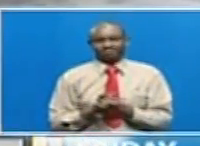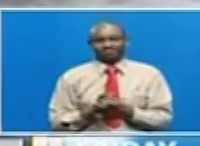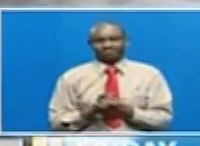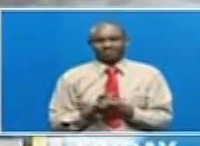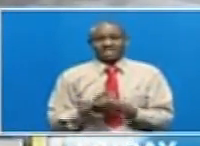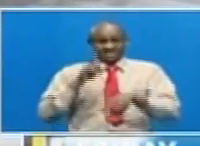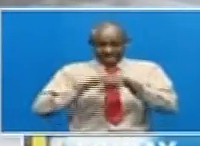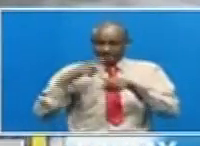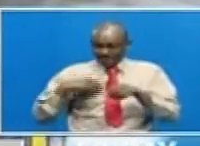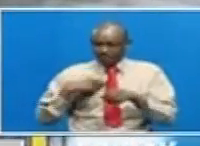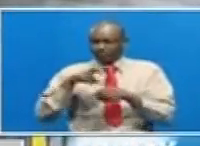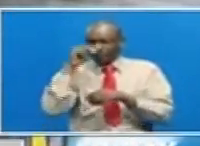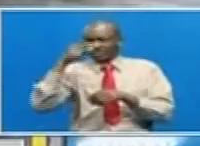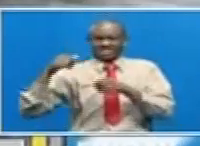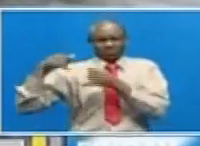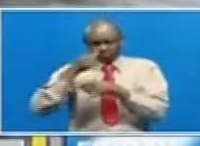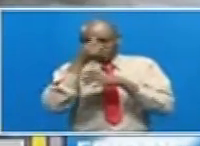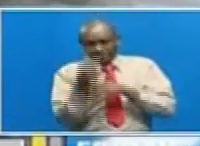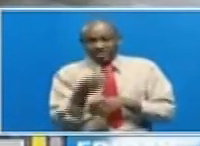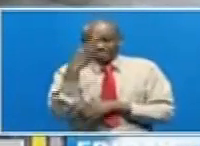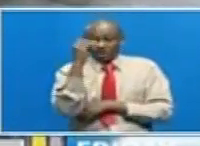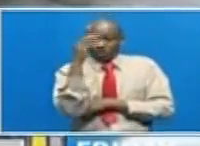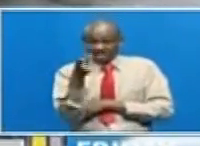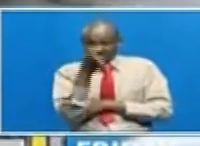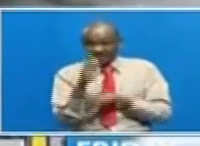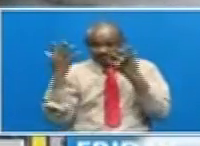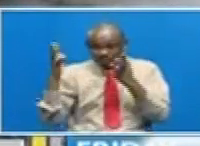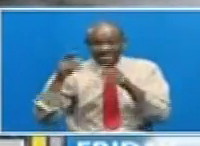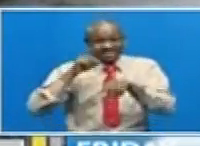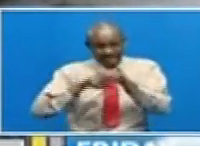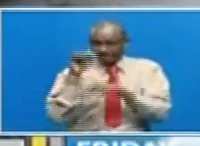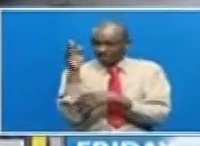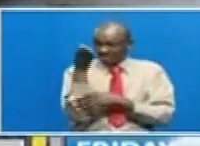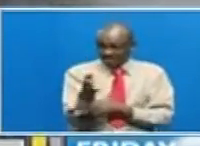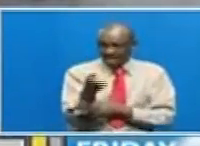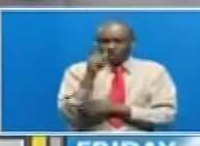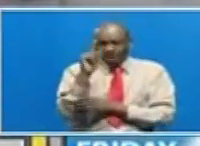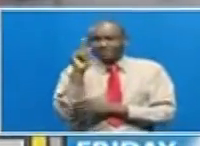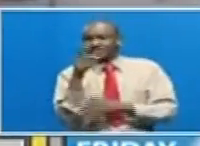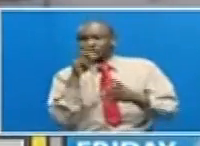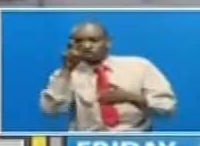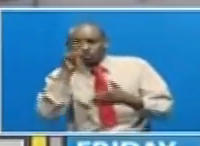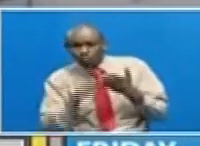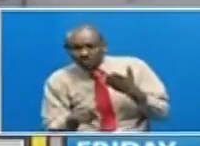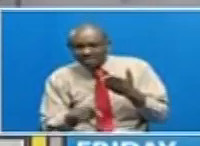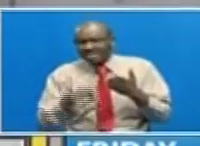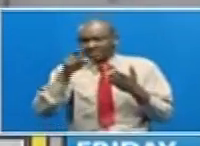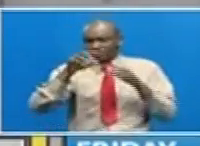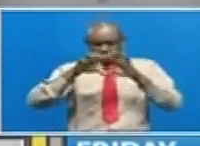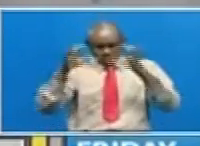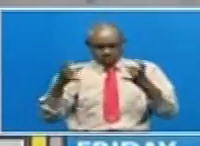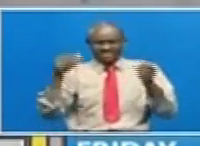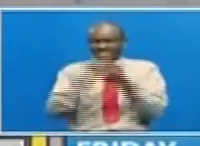When rescuers found the crash Cessna 303 in the jungle, the morning after the crash, one of the first things they noticed was that the cockpit